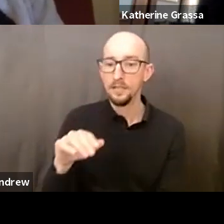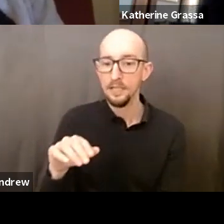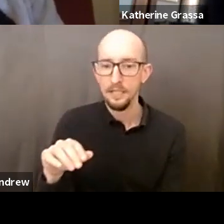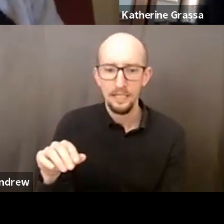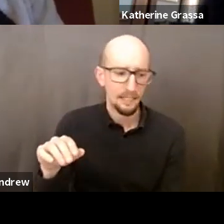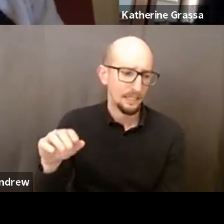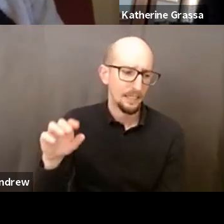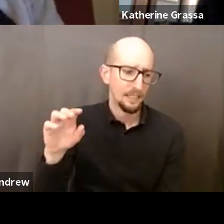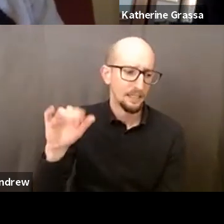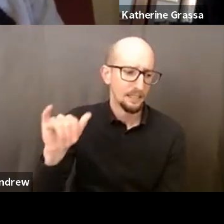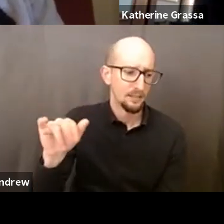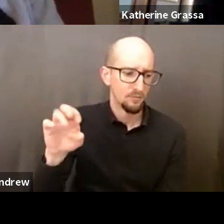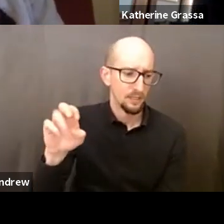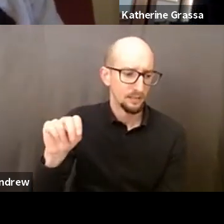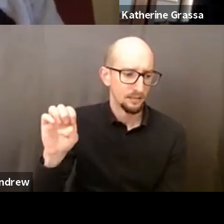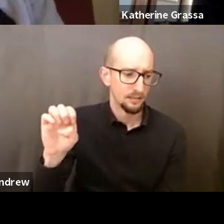Tian.